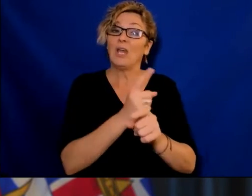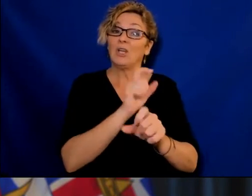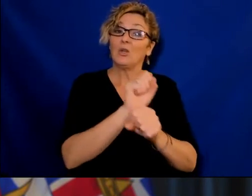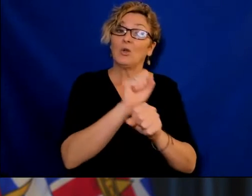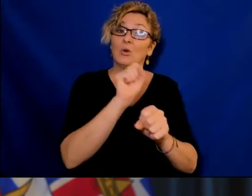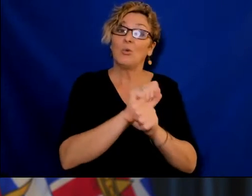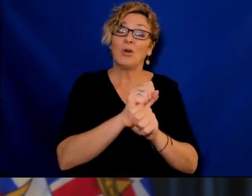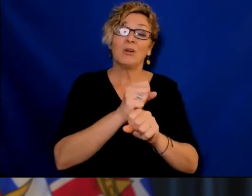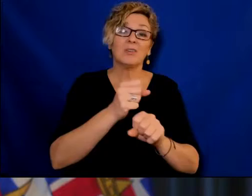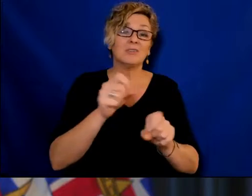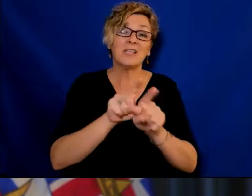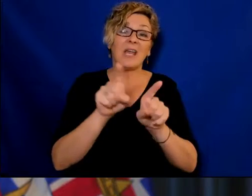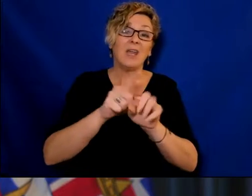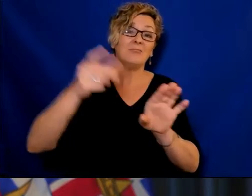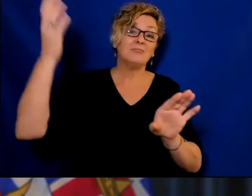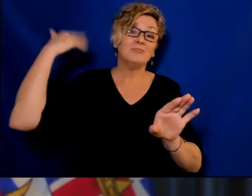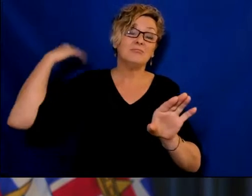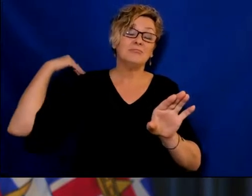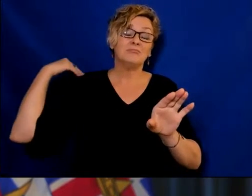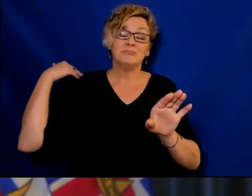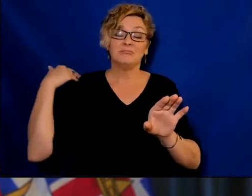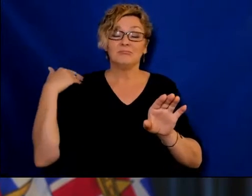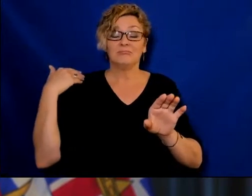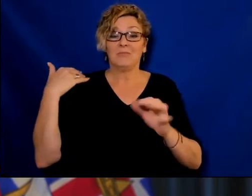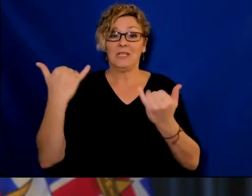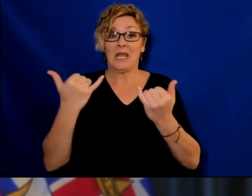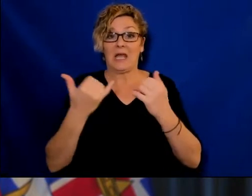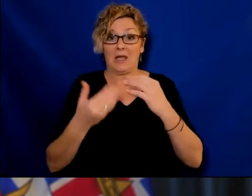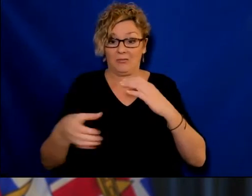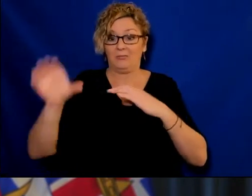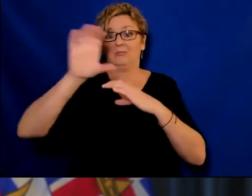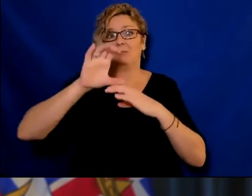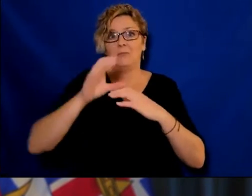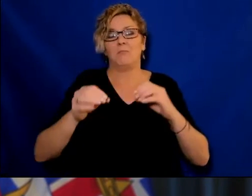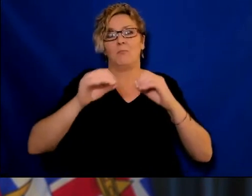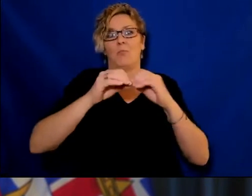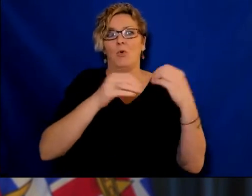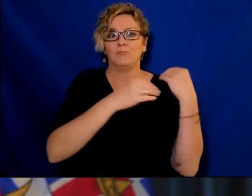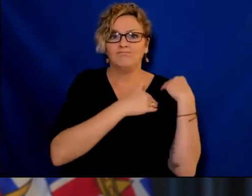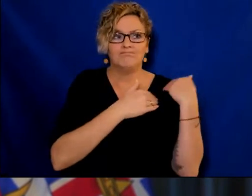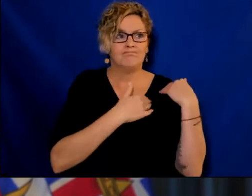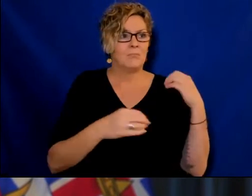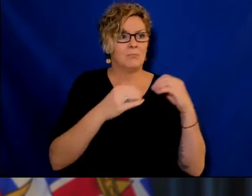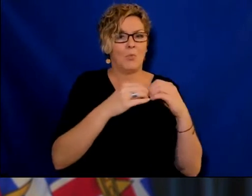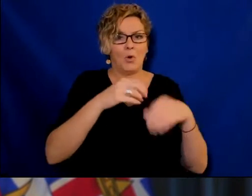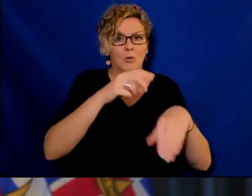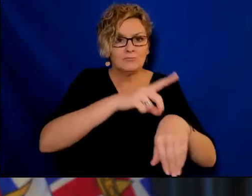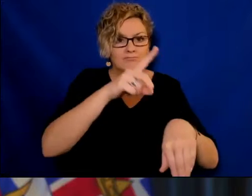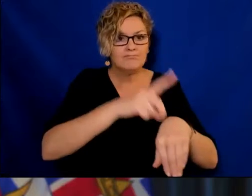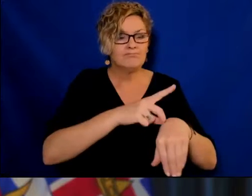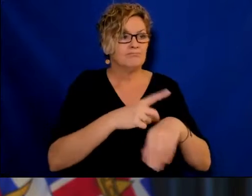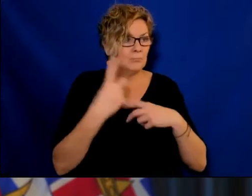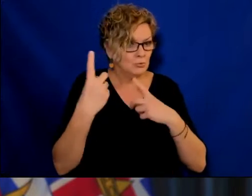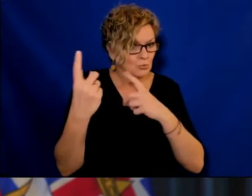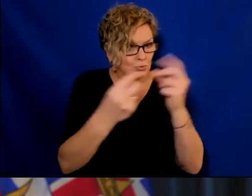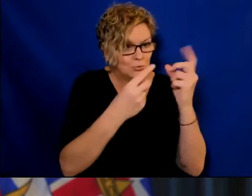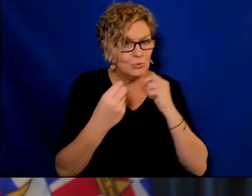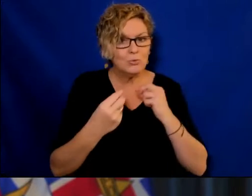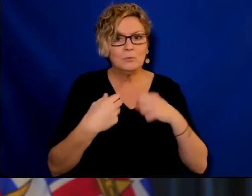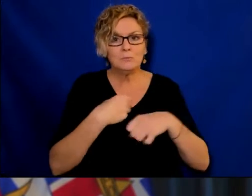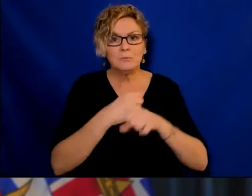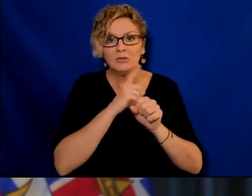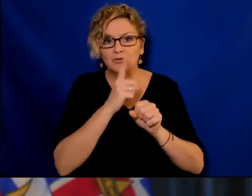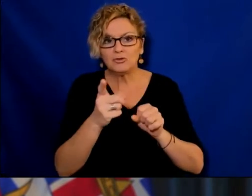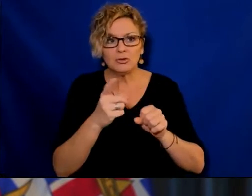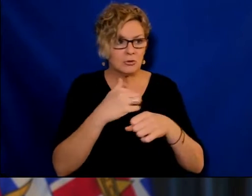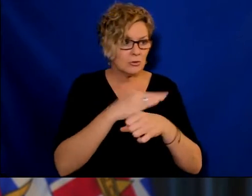COVID-19 protocols in schools, all of the people who provide us services in our community that are necessary, the people that I meet